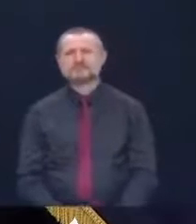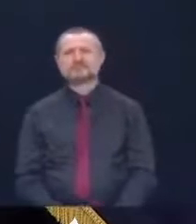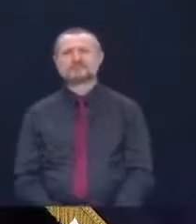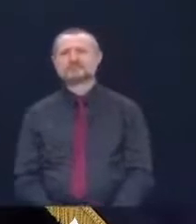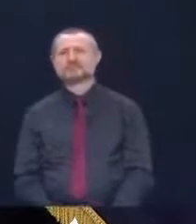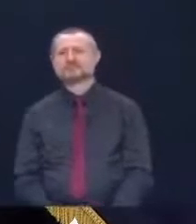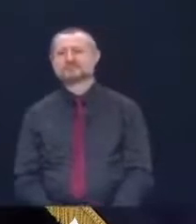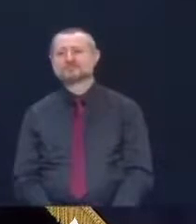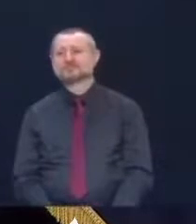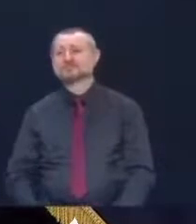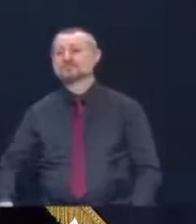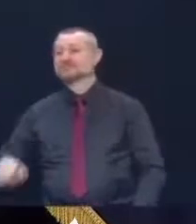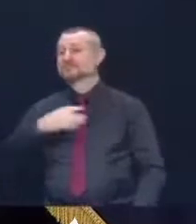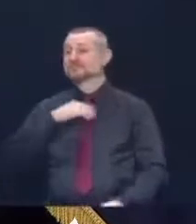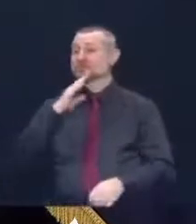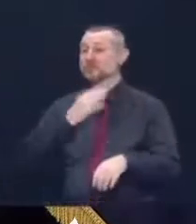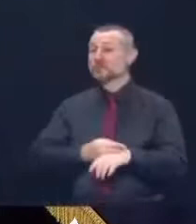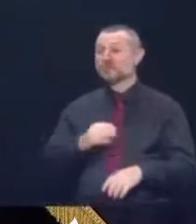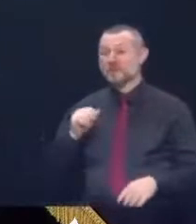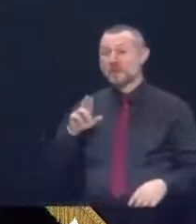Mariah loves me so much,